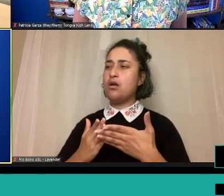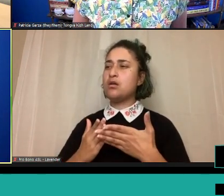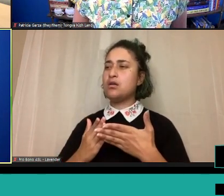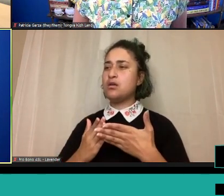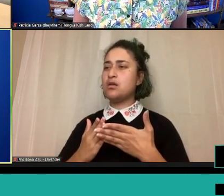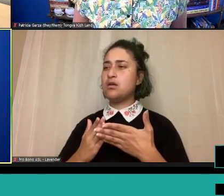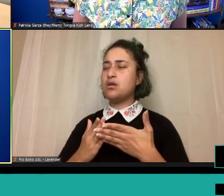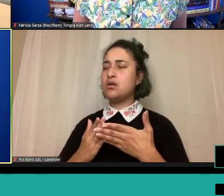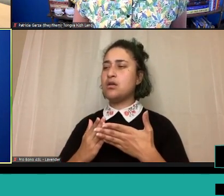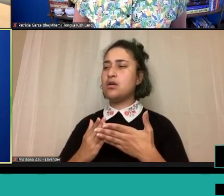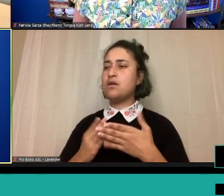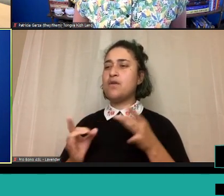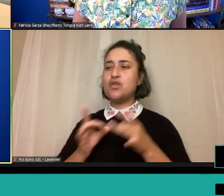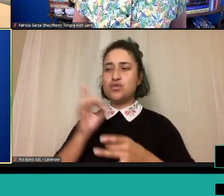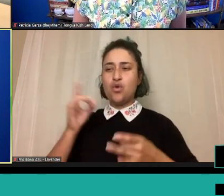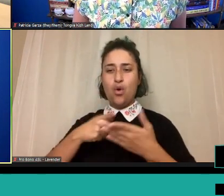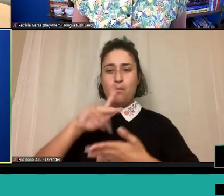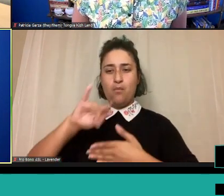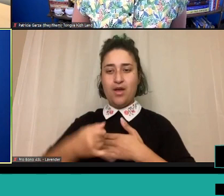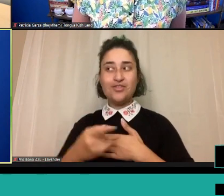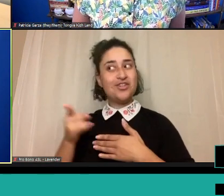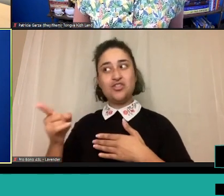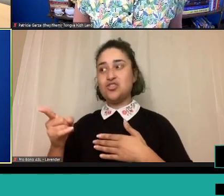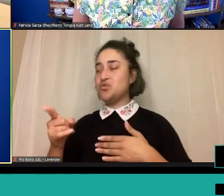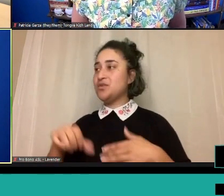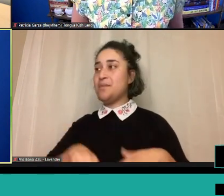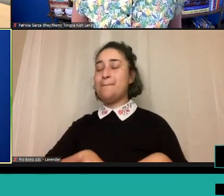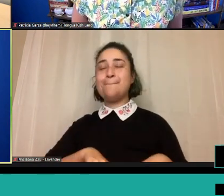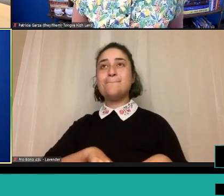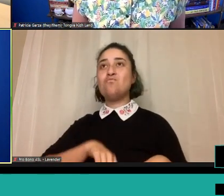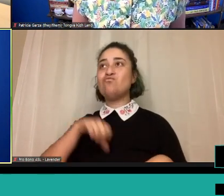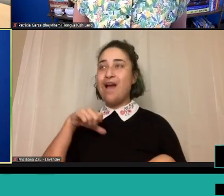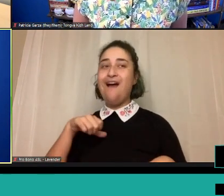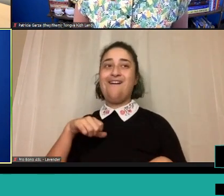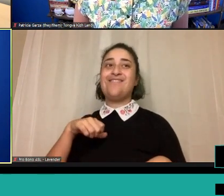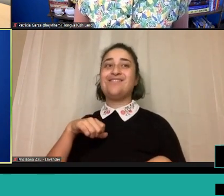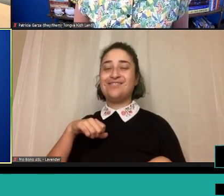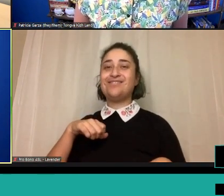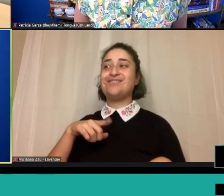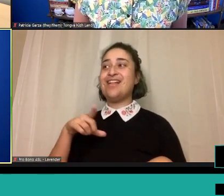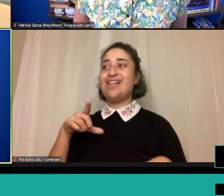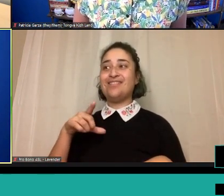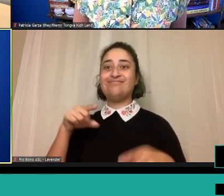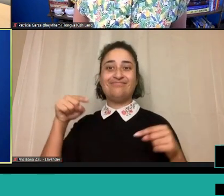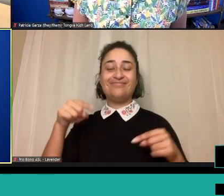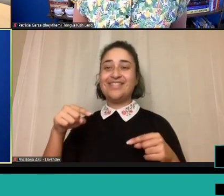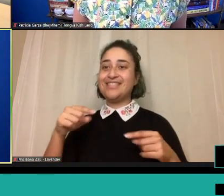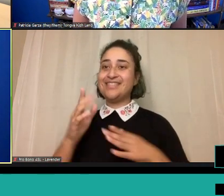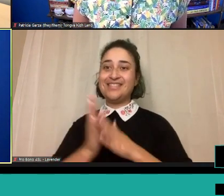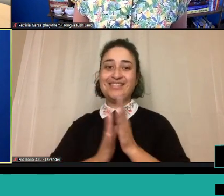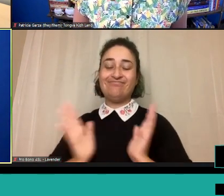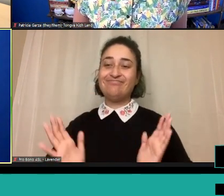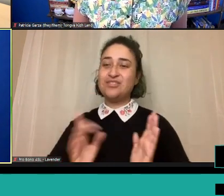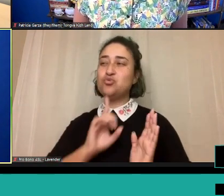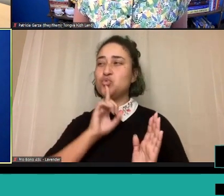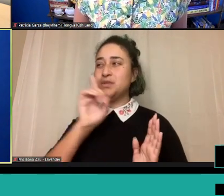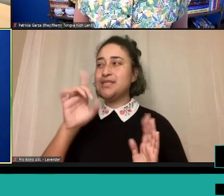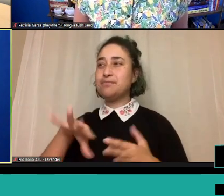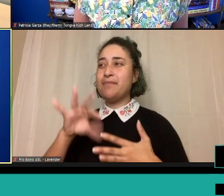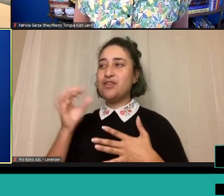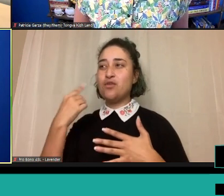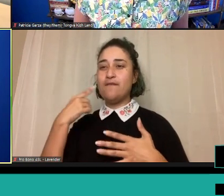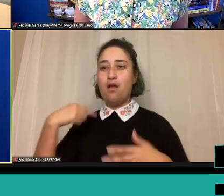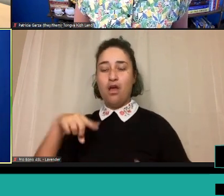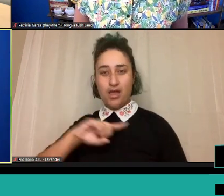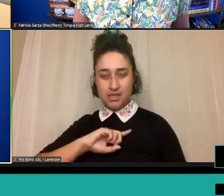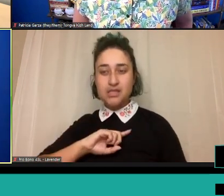for the Soul Project. I know she was very proud of Jacob and this initiative. So it was very special for us